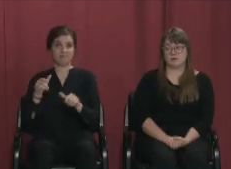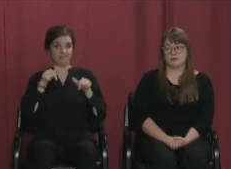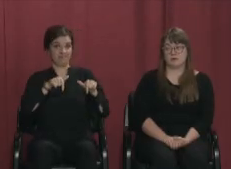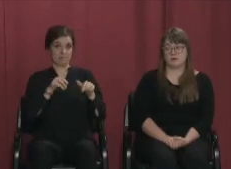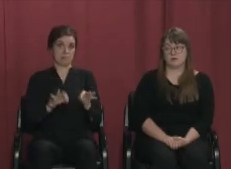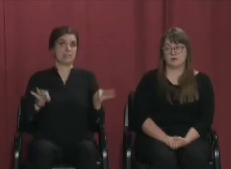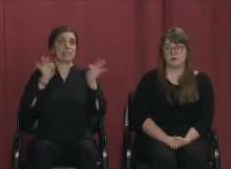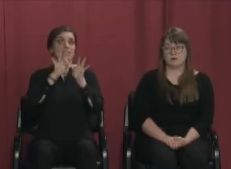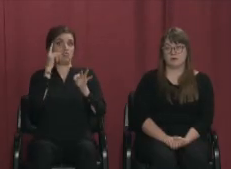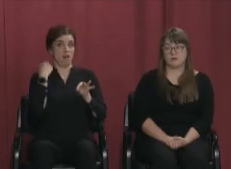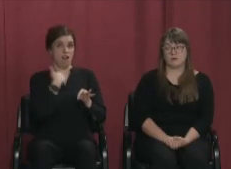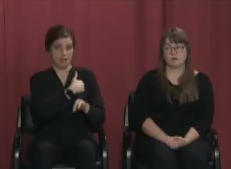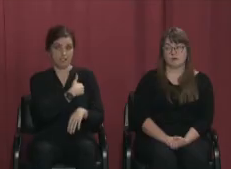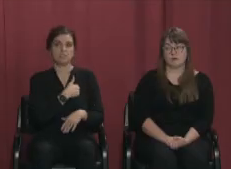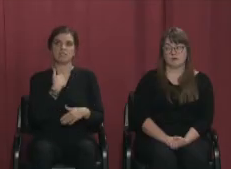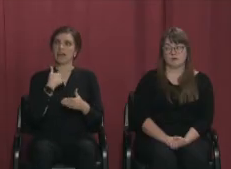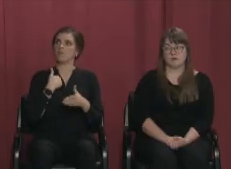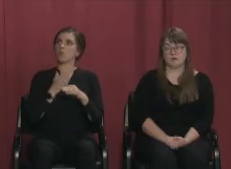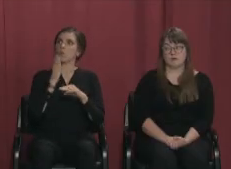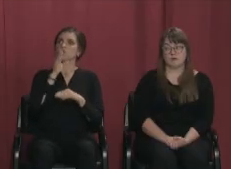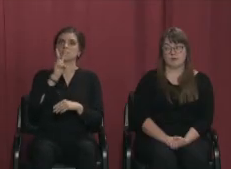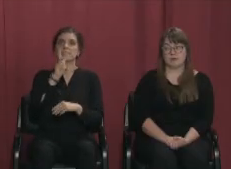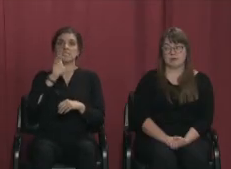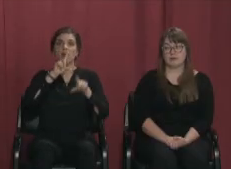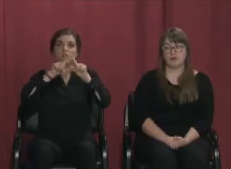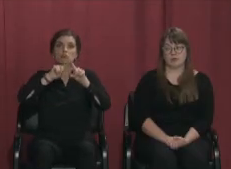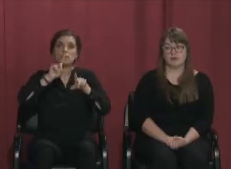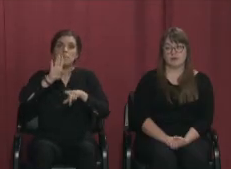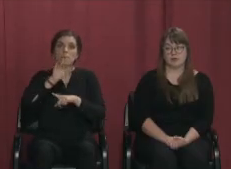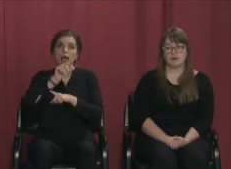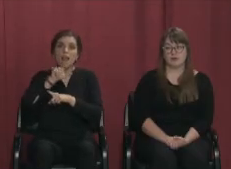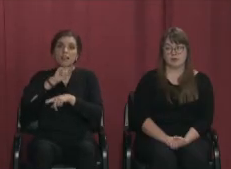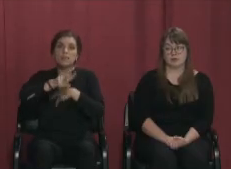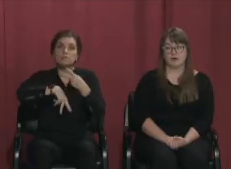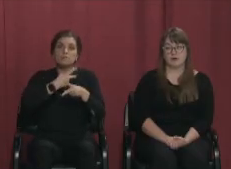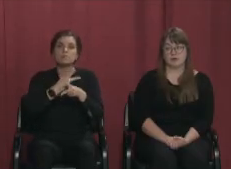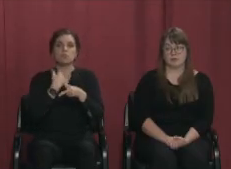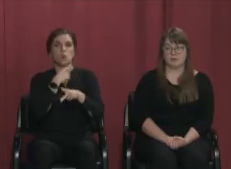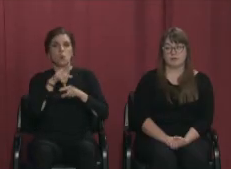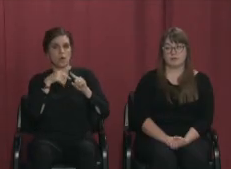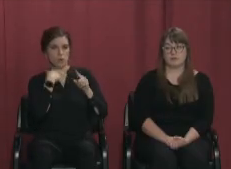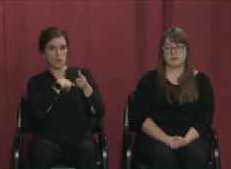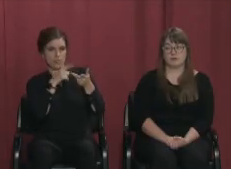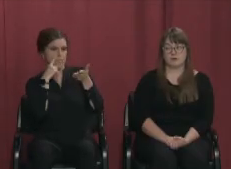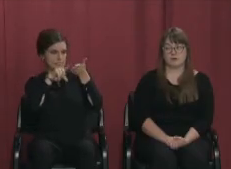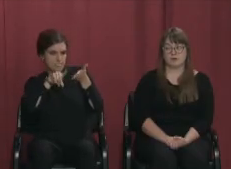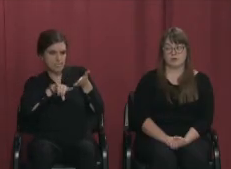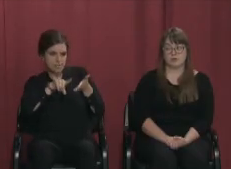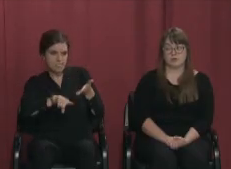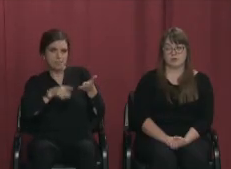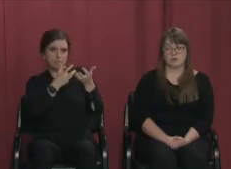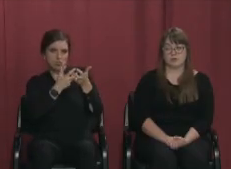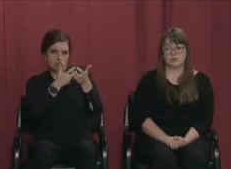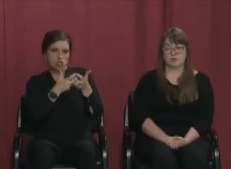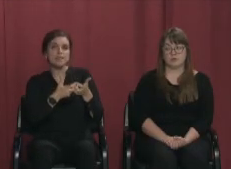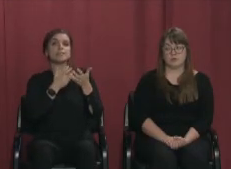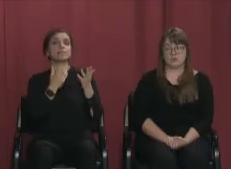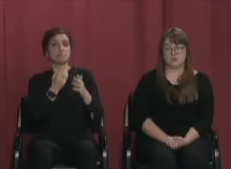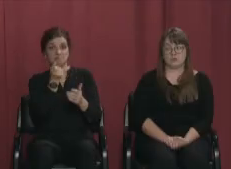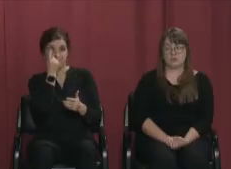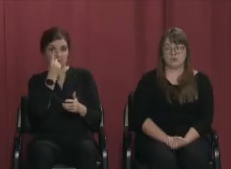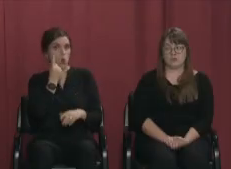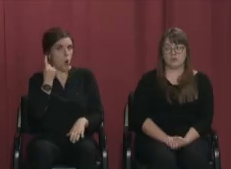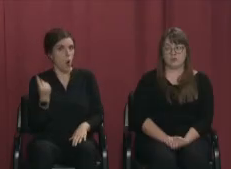different ballot types. So when we're reviewing the ballots or we're touching any of the machines, the one thing is there's always a Republican and there's